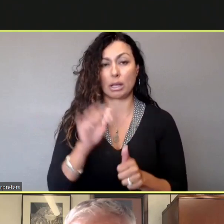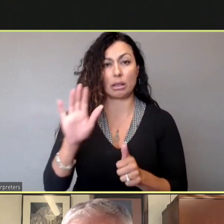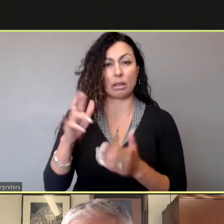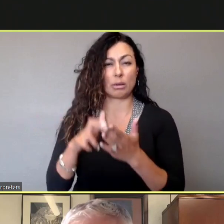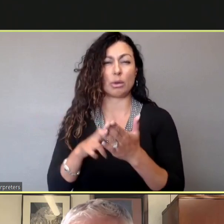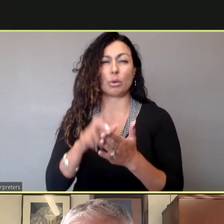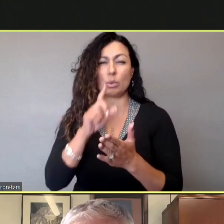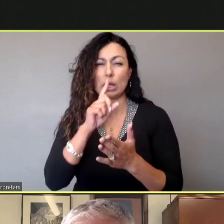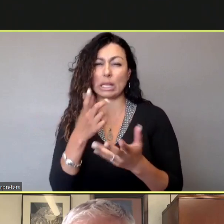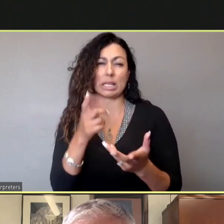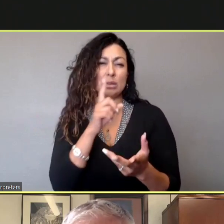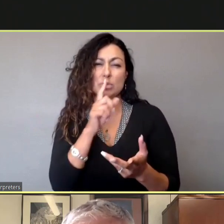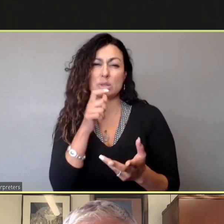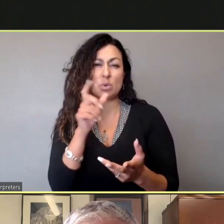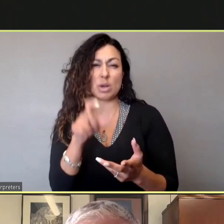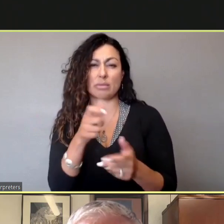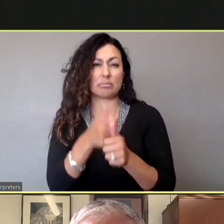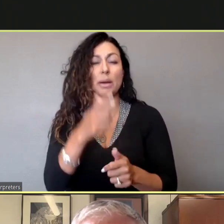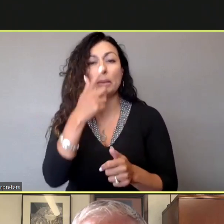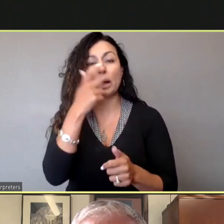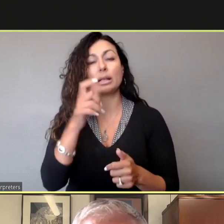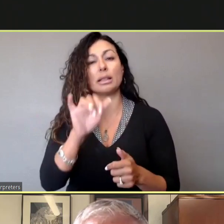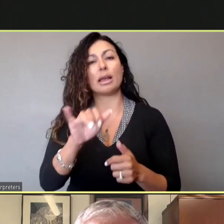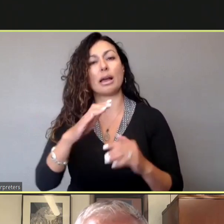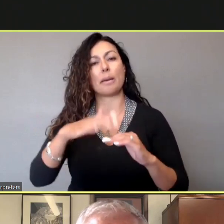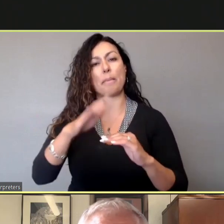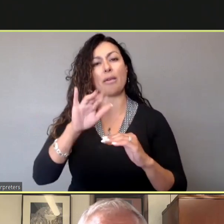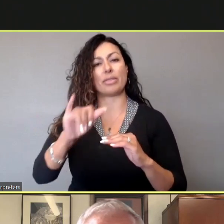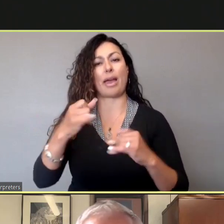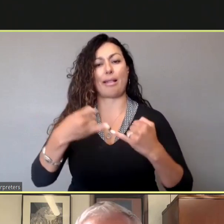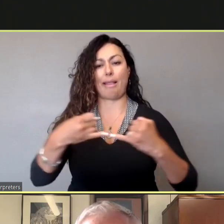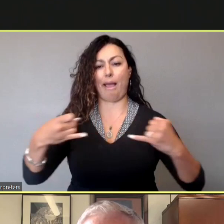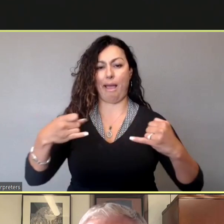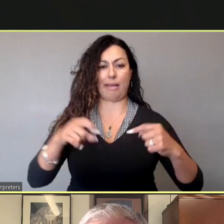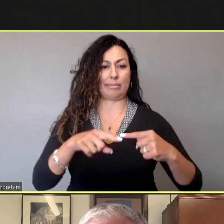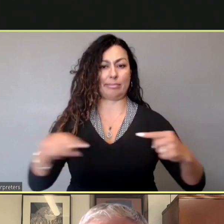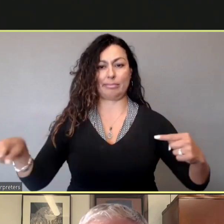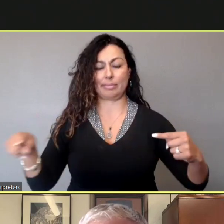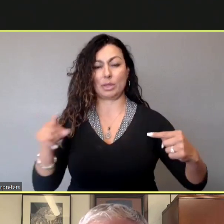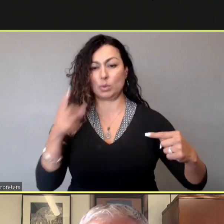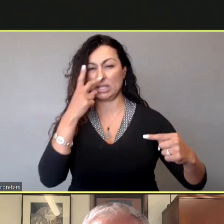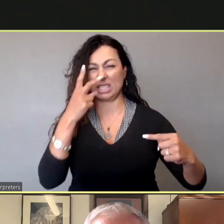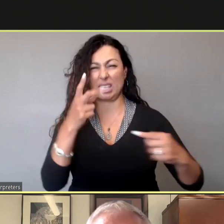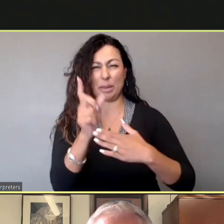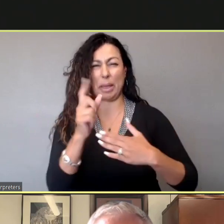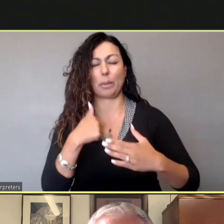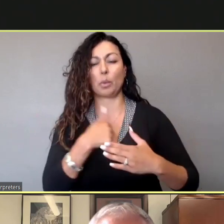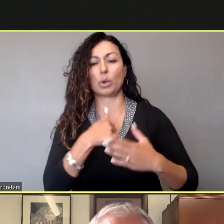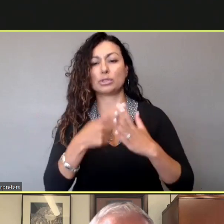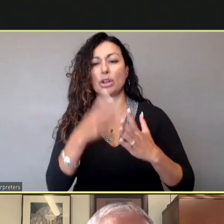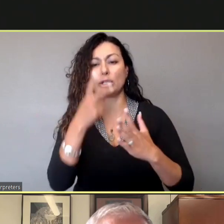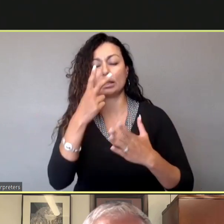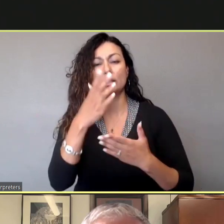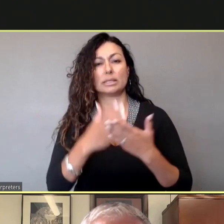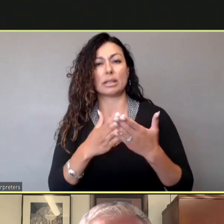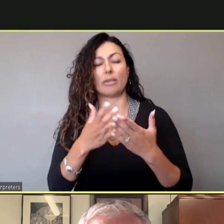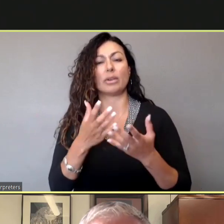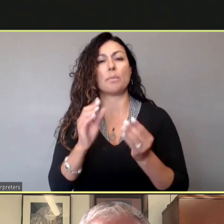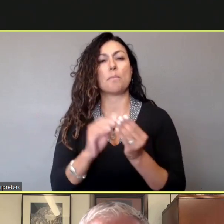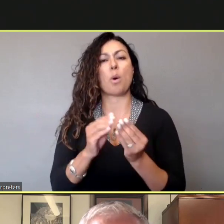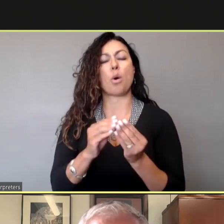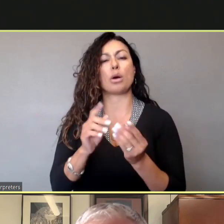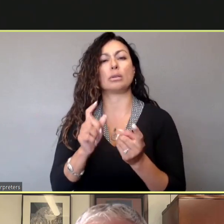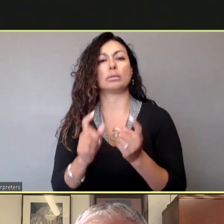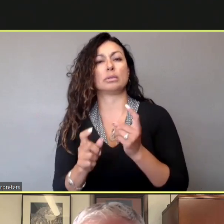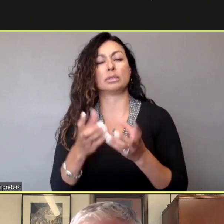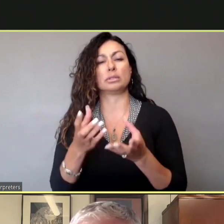moot point this week because we're still above that line, but as you'll see in a minute, we're starting to see some softening in the case